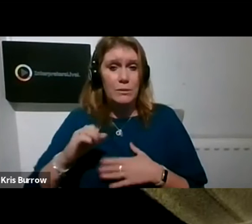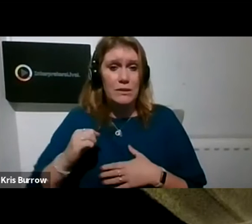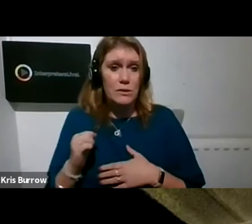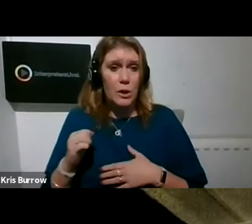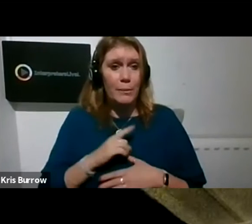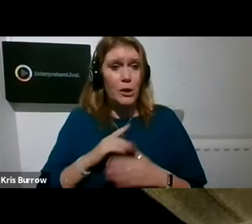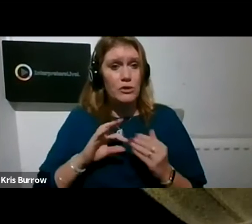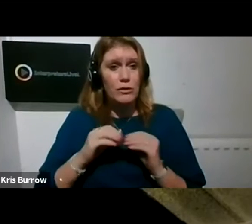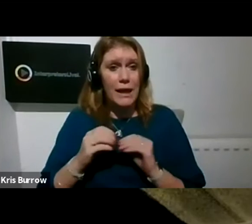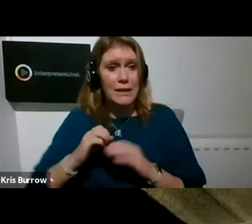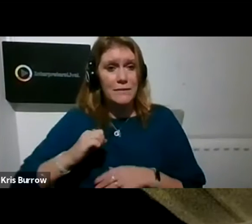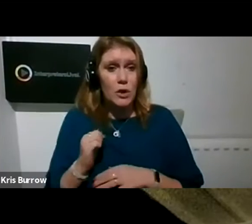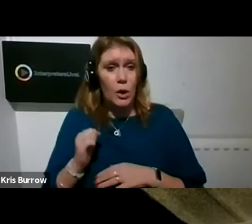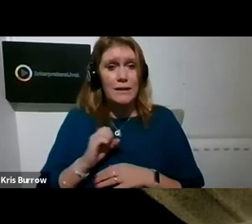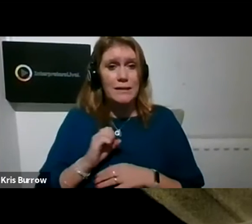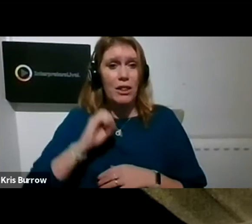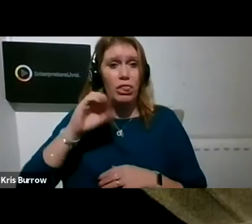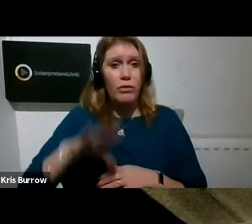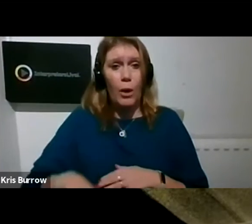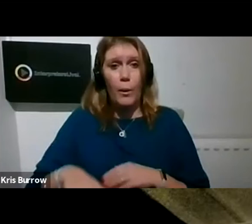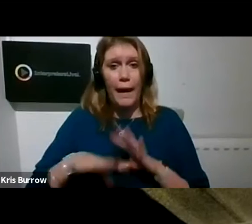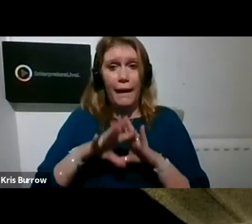So